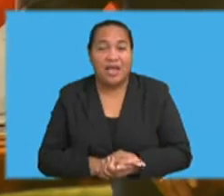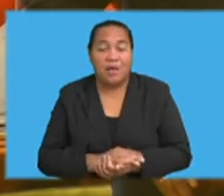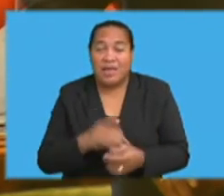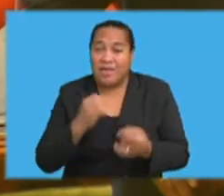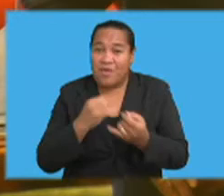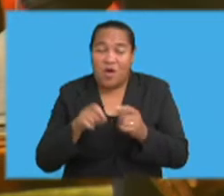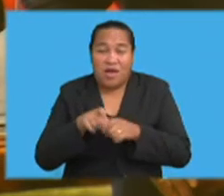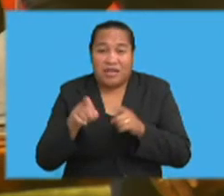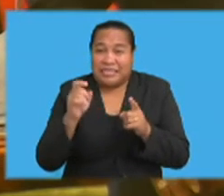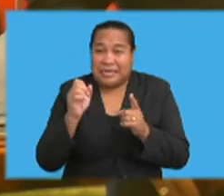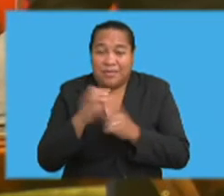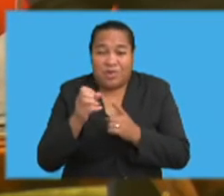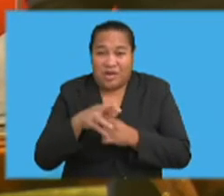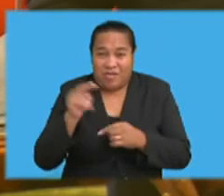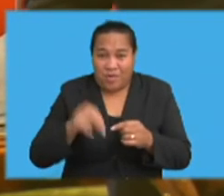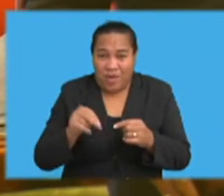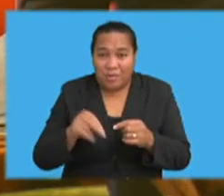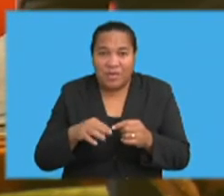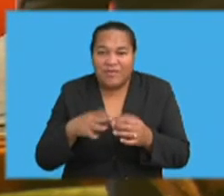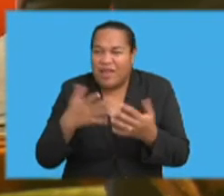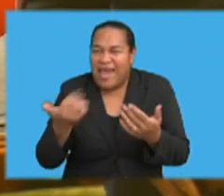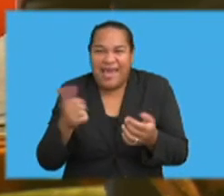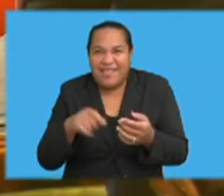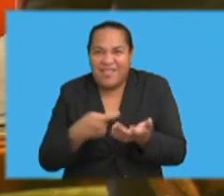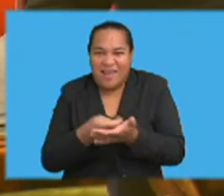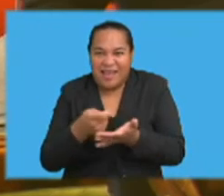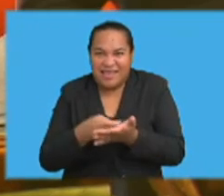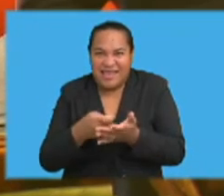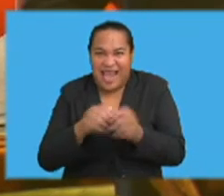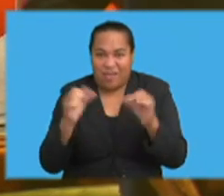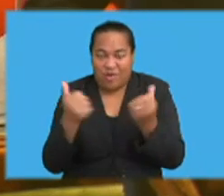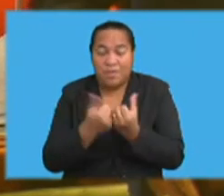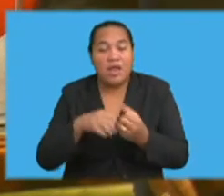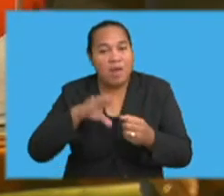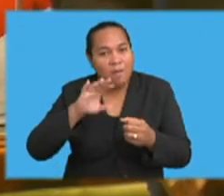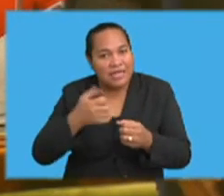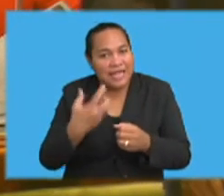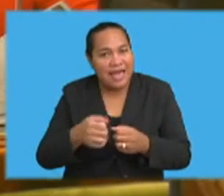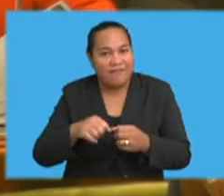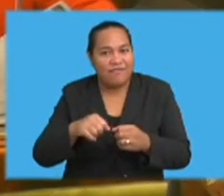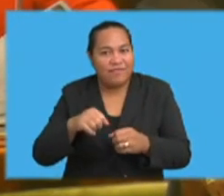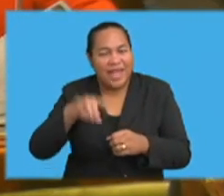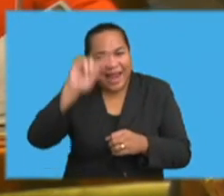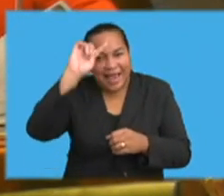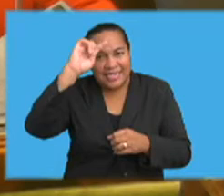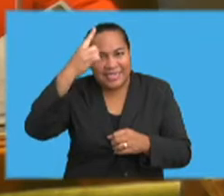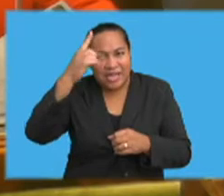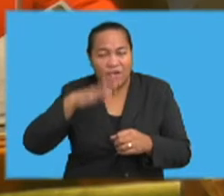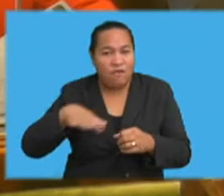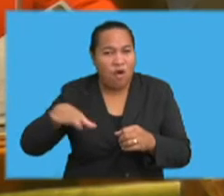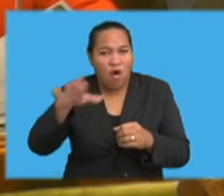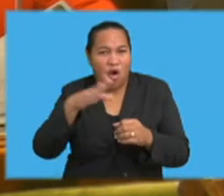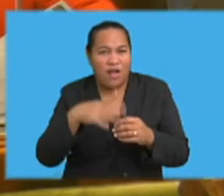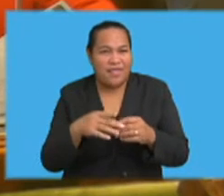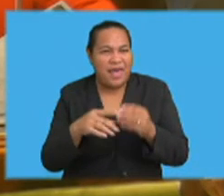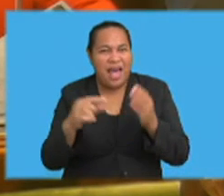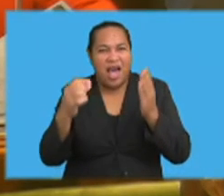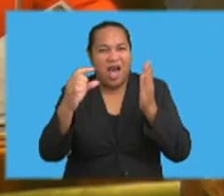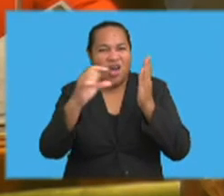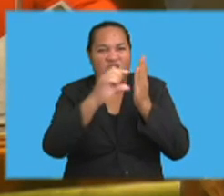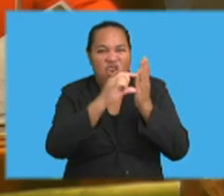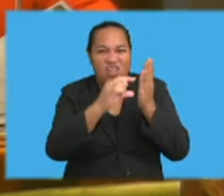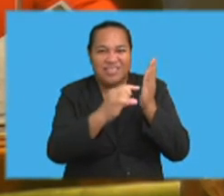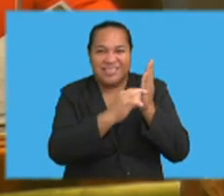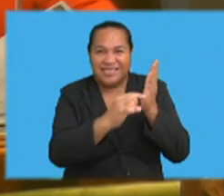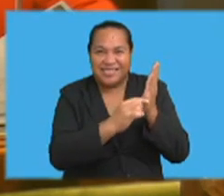requirement with regards to any rental agreement is to have a thorough understanding of all the clauses within these lease